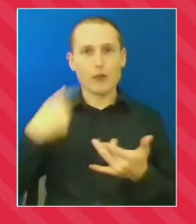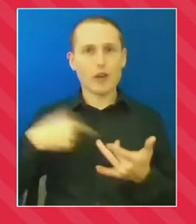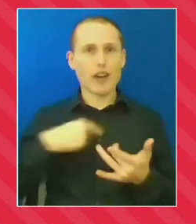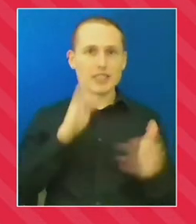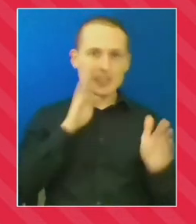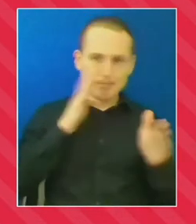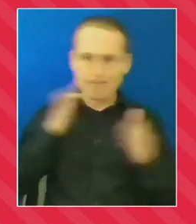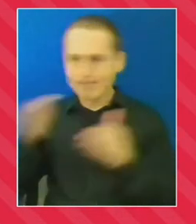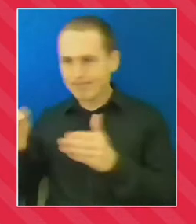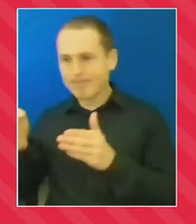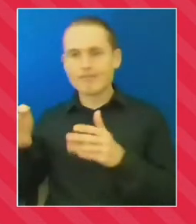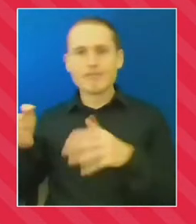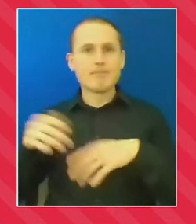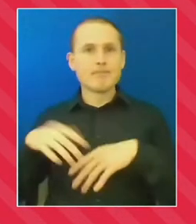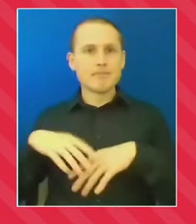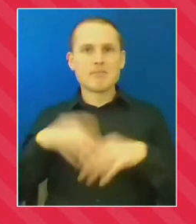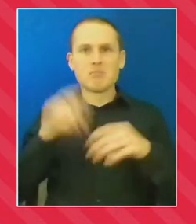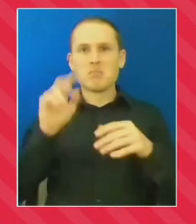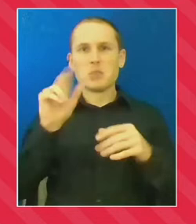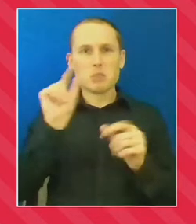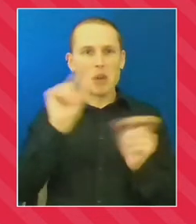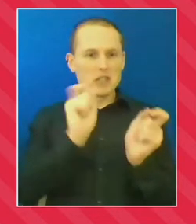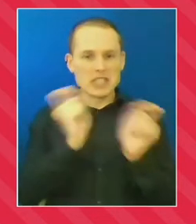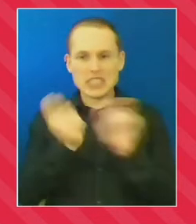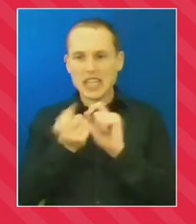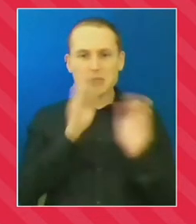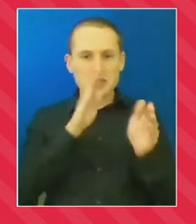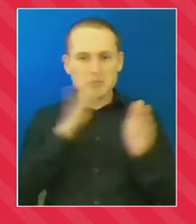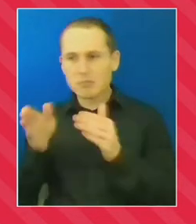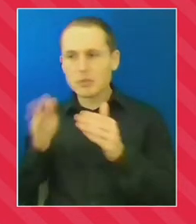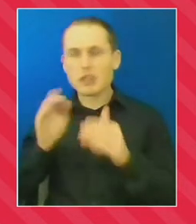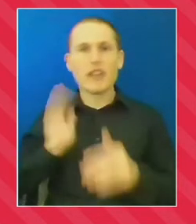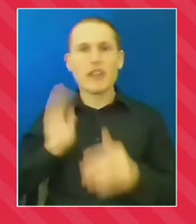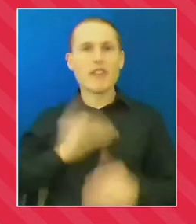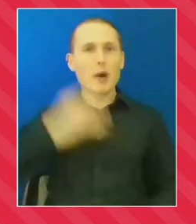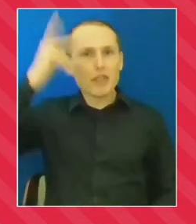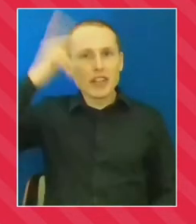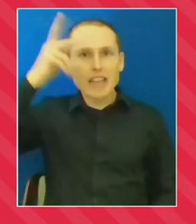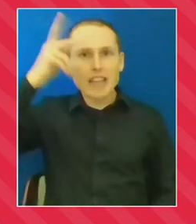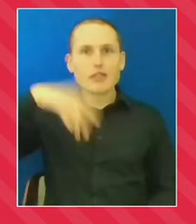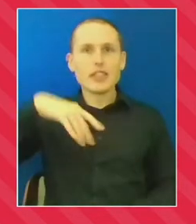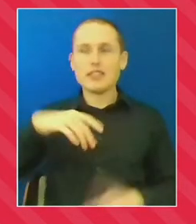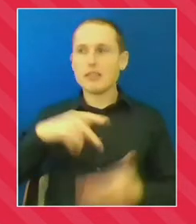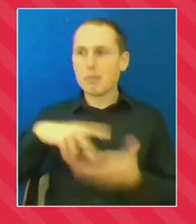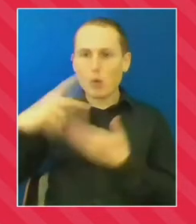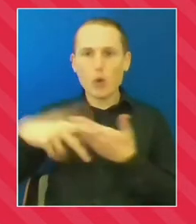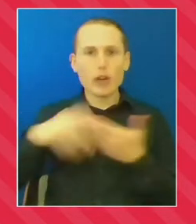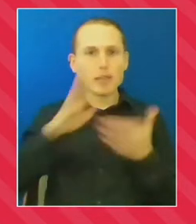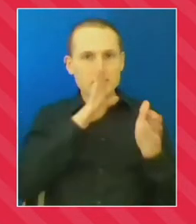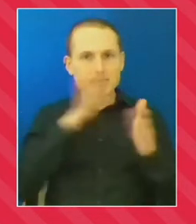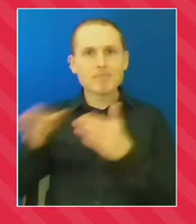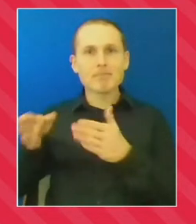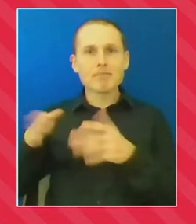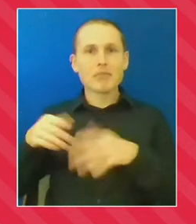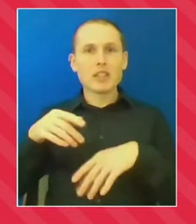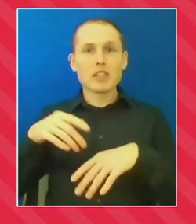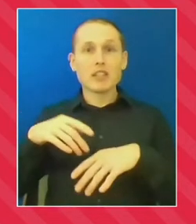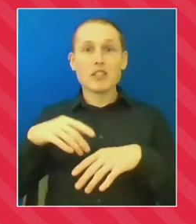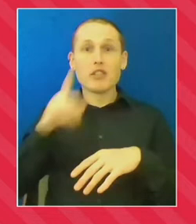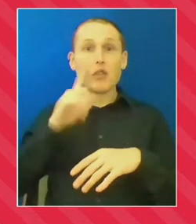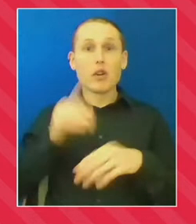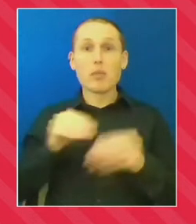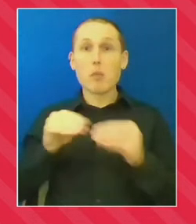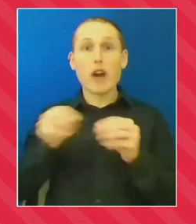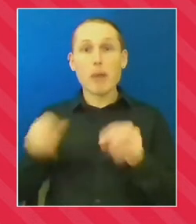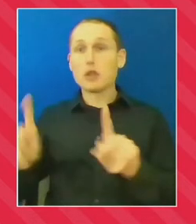that adjustment, that philosophy, and programmatically deploy opportunities to include our neighbors,